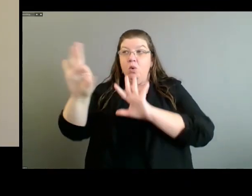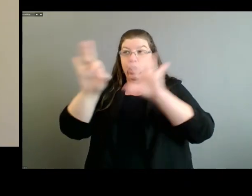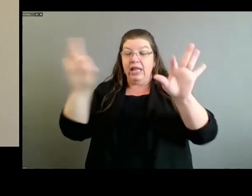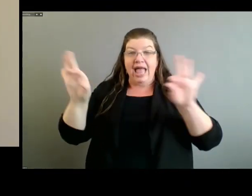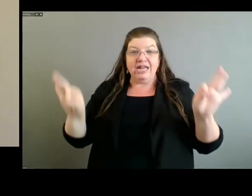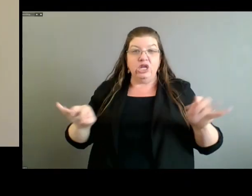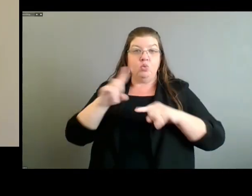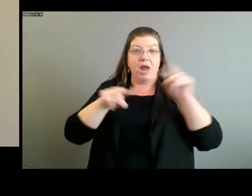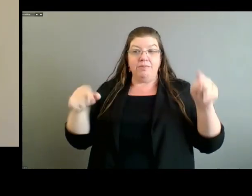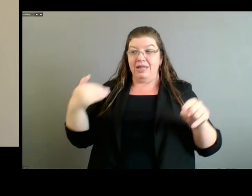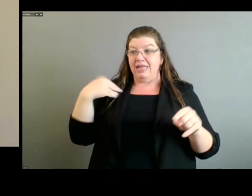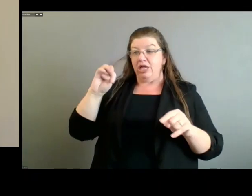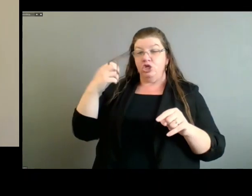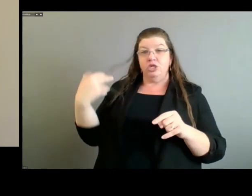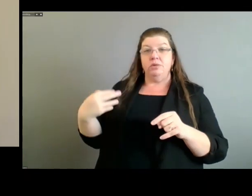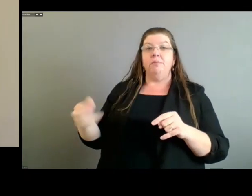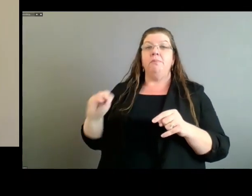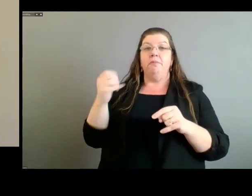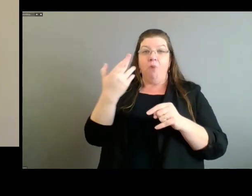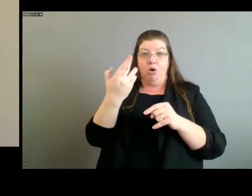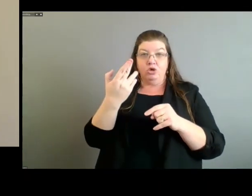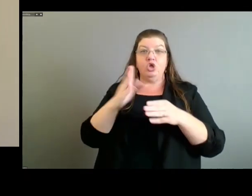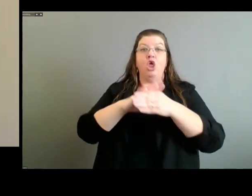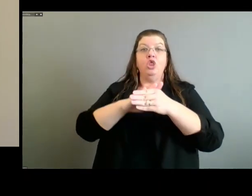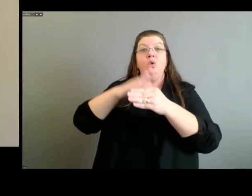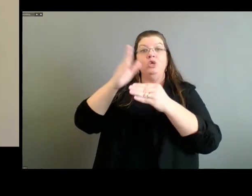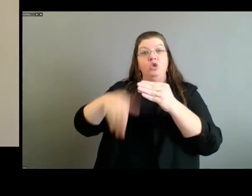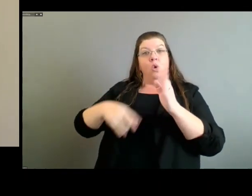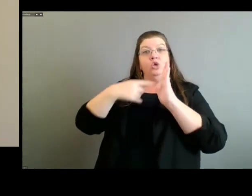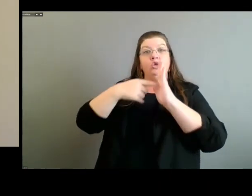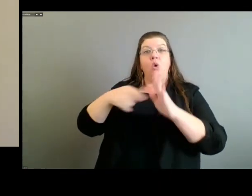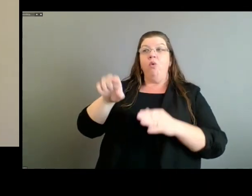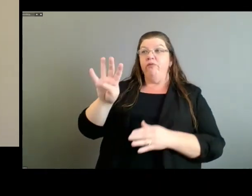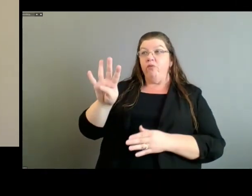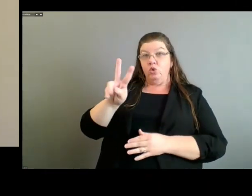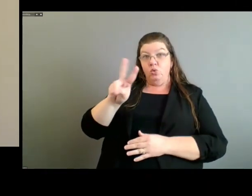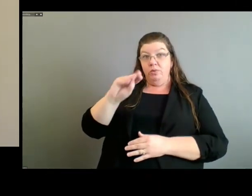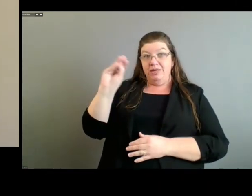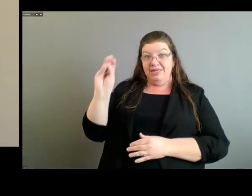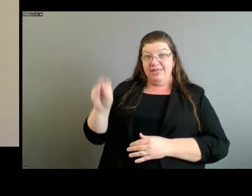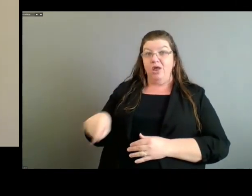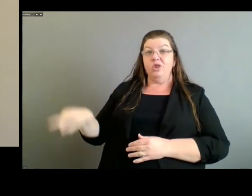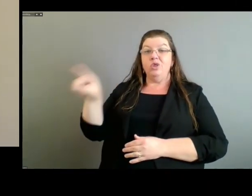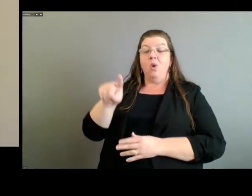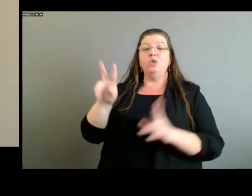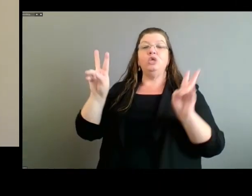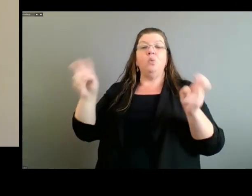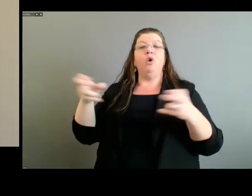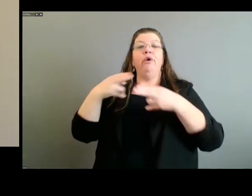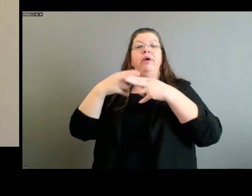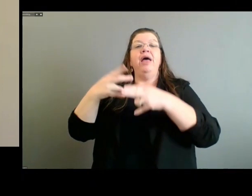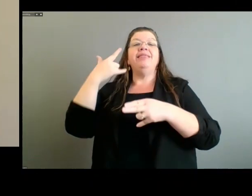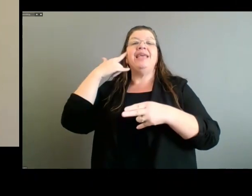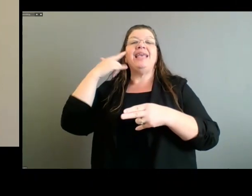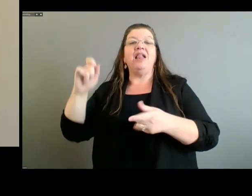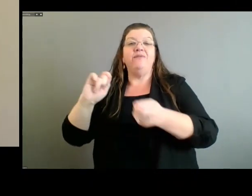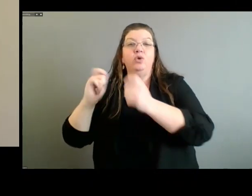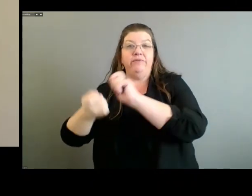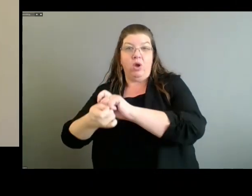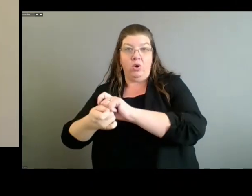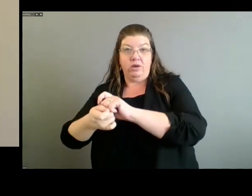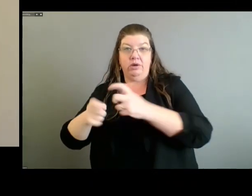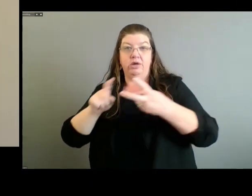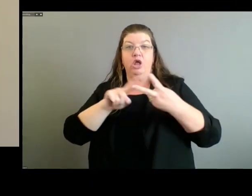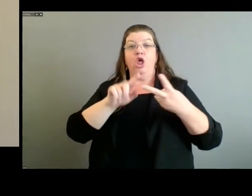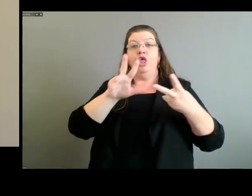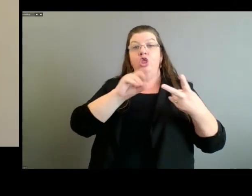March. The results show that 42% of those were of the California variant, 30% of